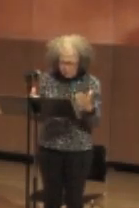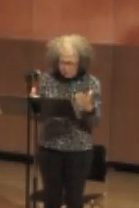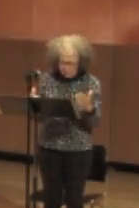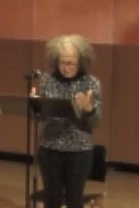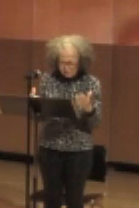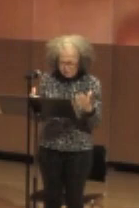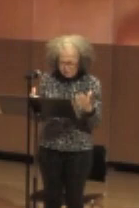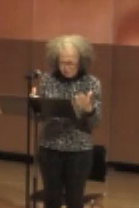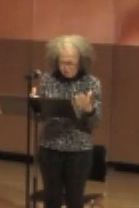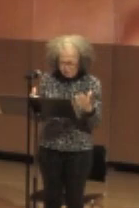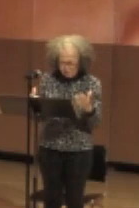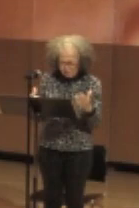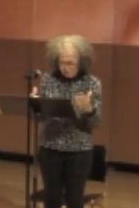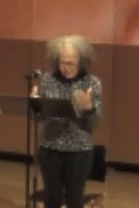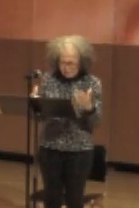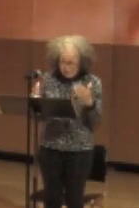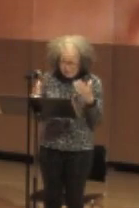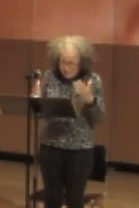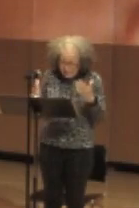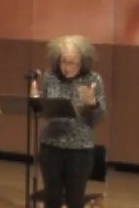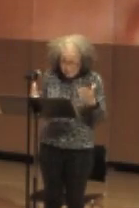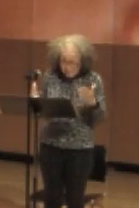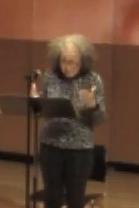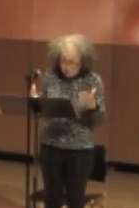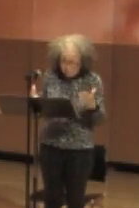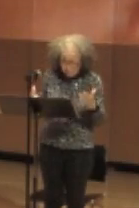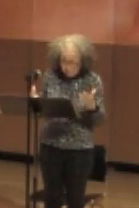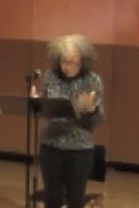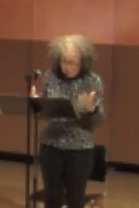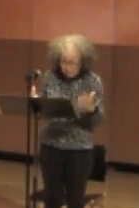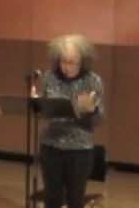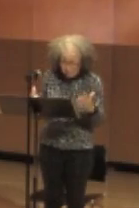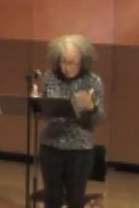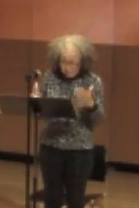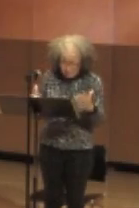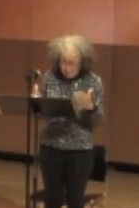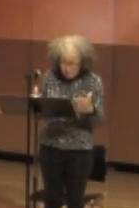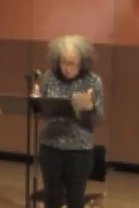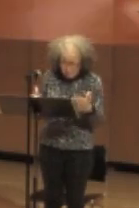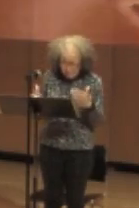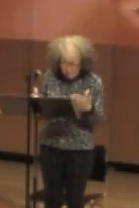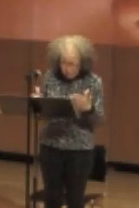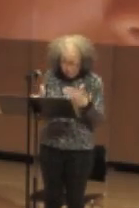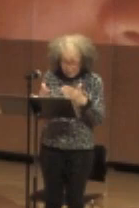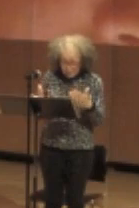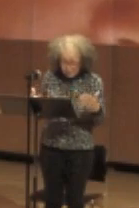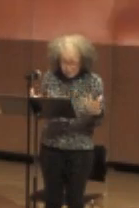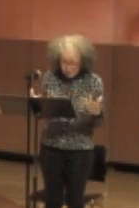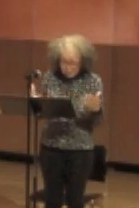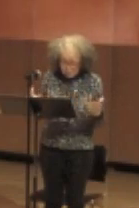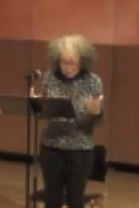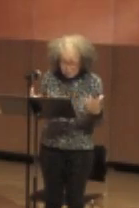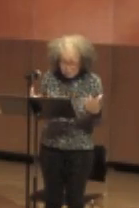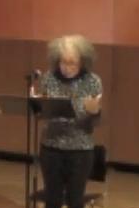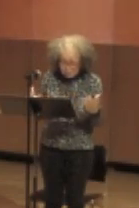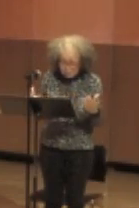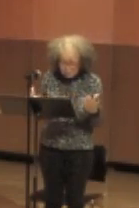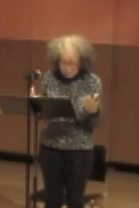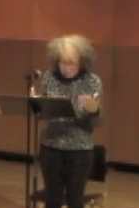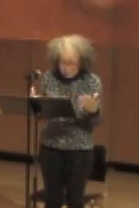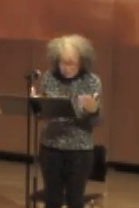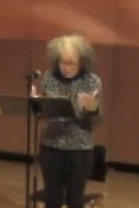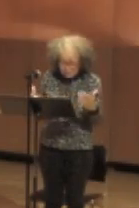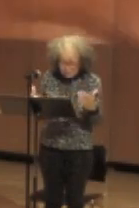him no there hadn't been anything unusual about him he had just been how he always